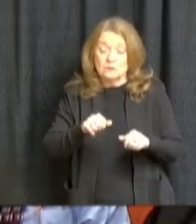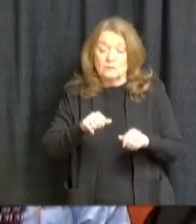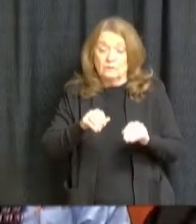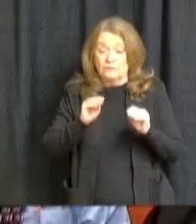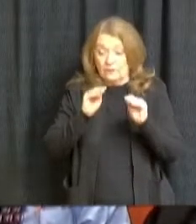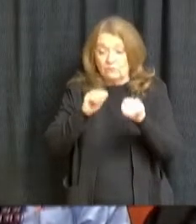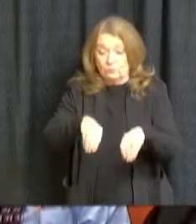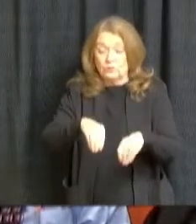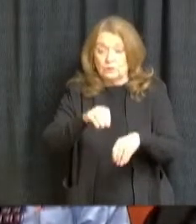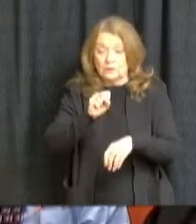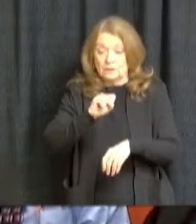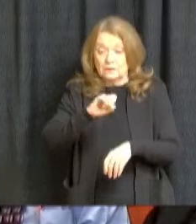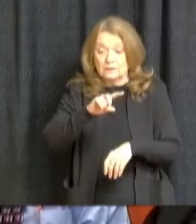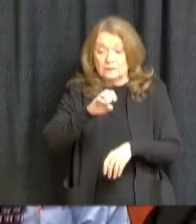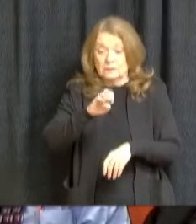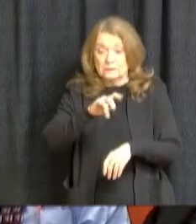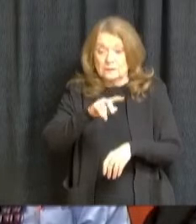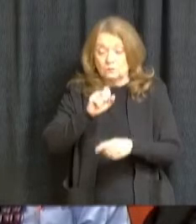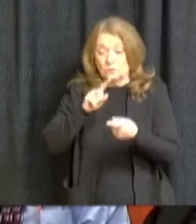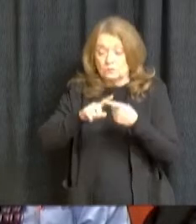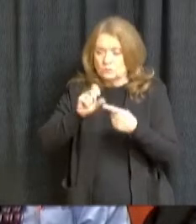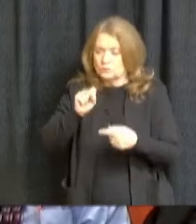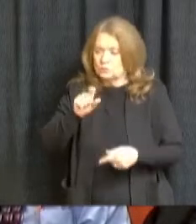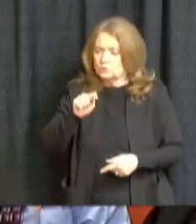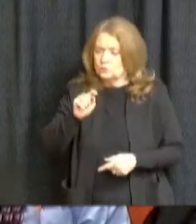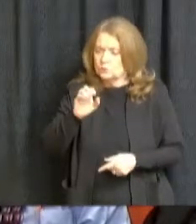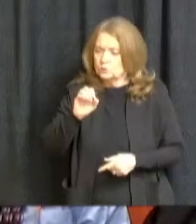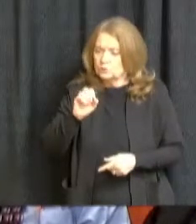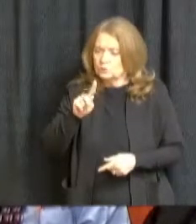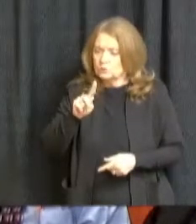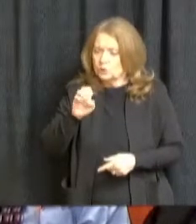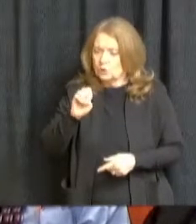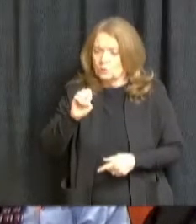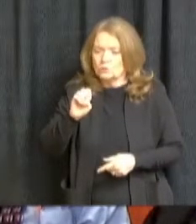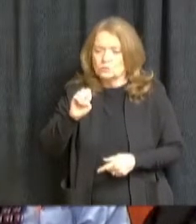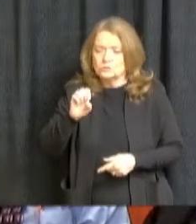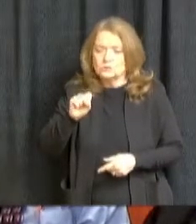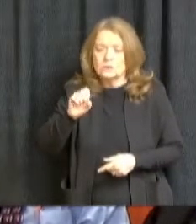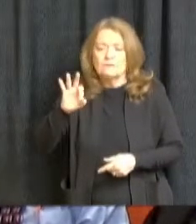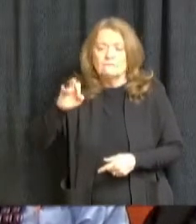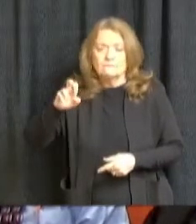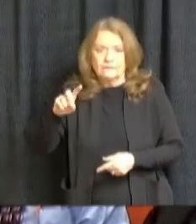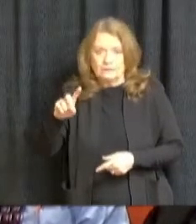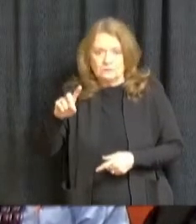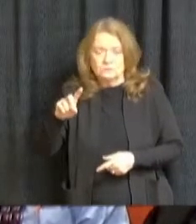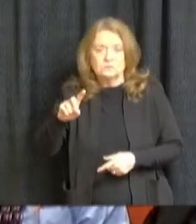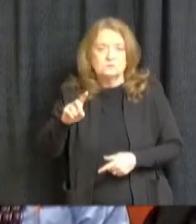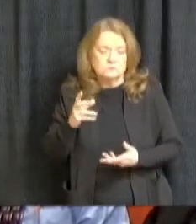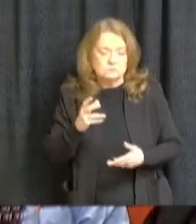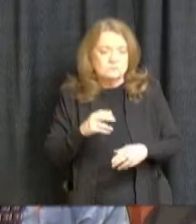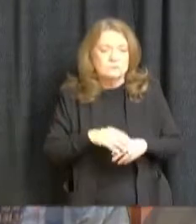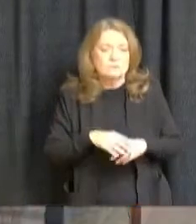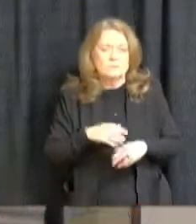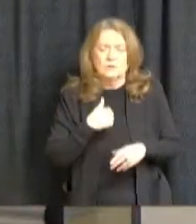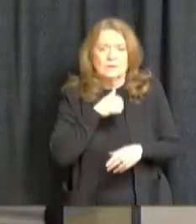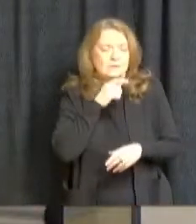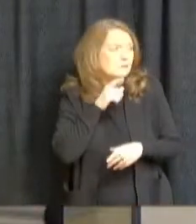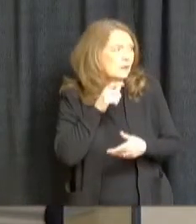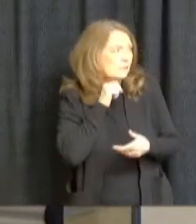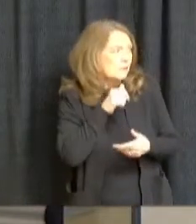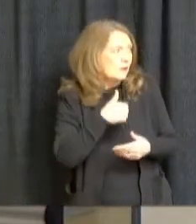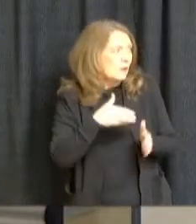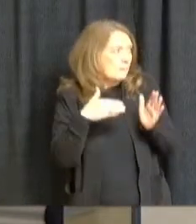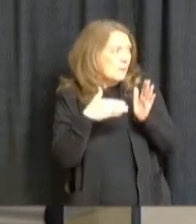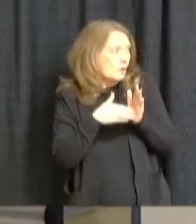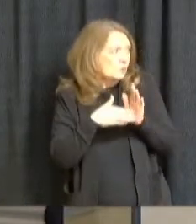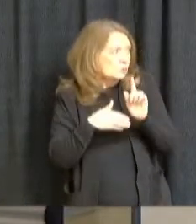there to Okay. Stoke Field, but I know they're not the most favorite, but we need these doors. Okay. We need them. Oh, I'm not opposed to the doors. Yes, ma'am.